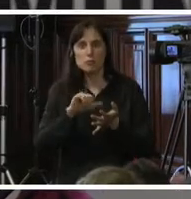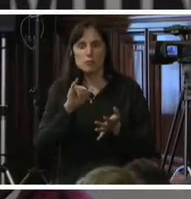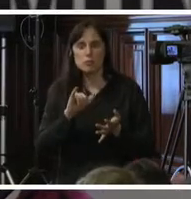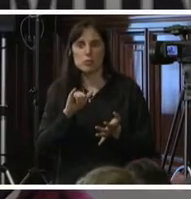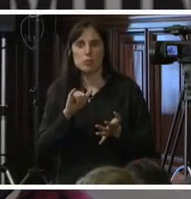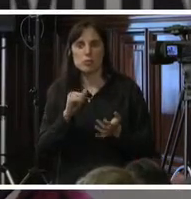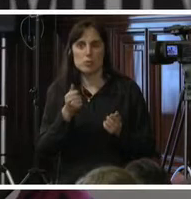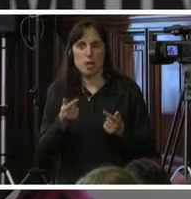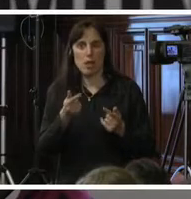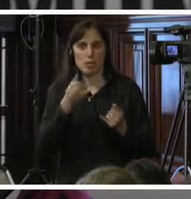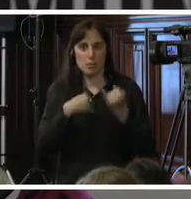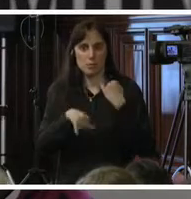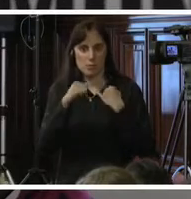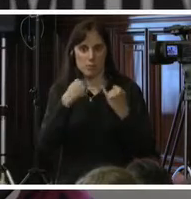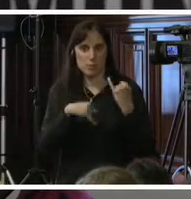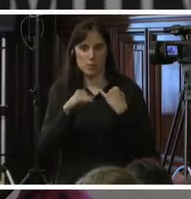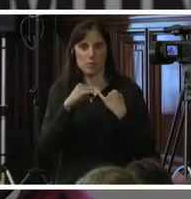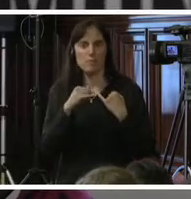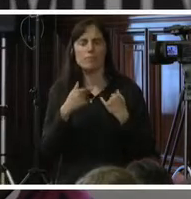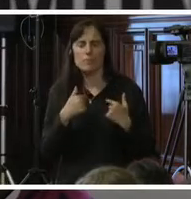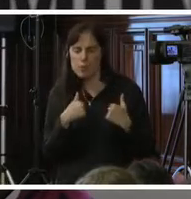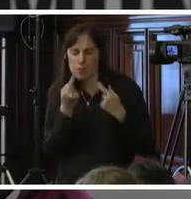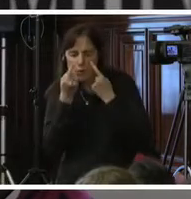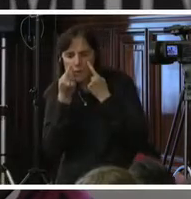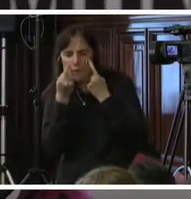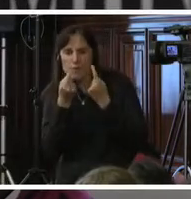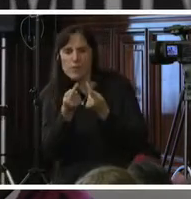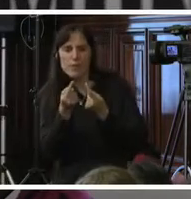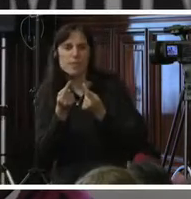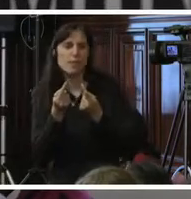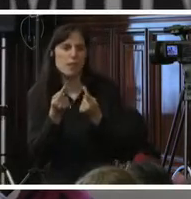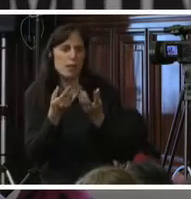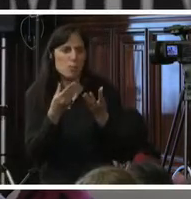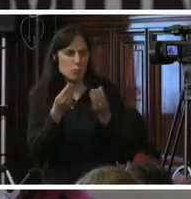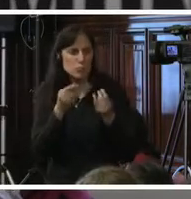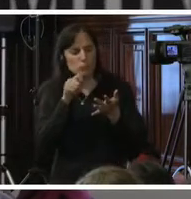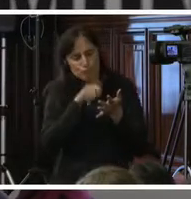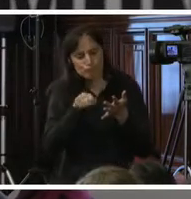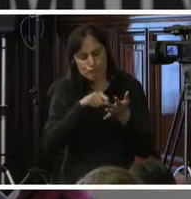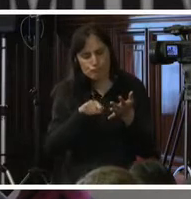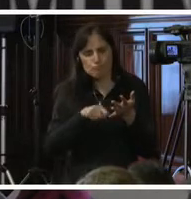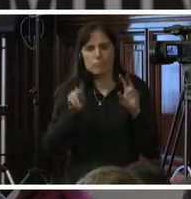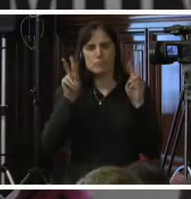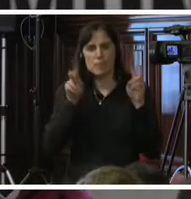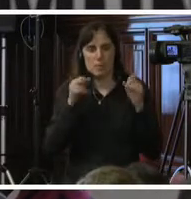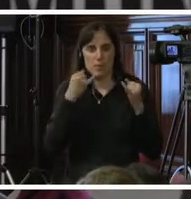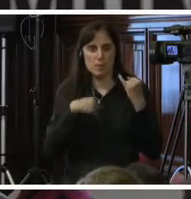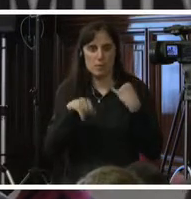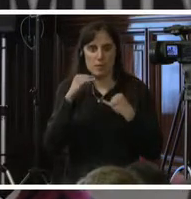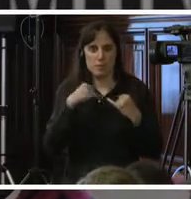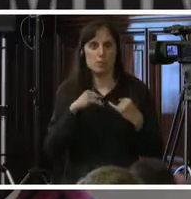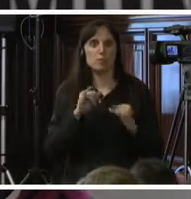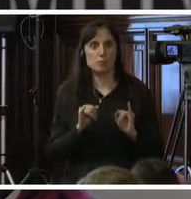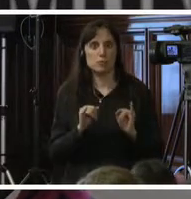Which has been, I've seen writings about. And so what we have